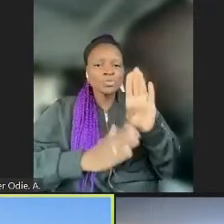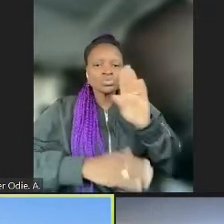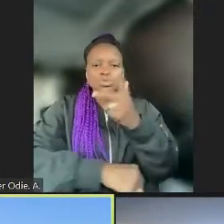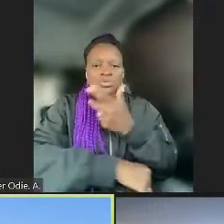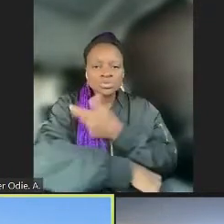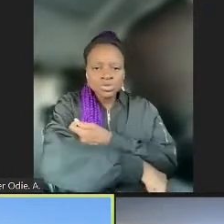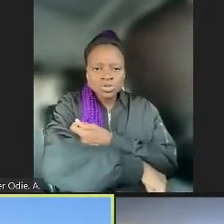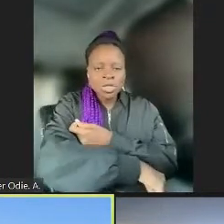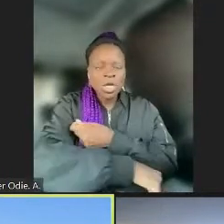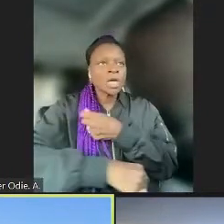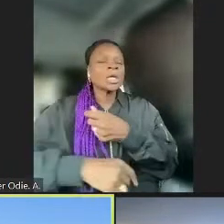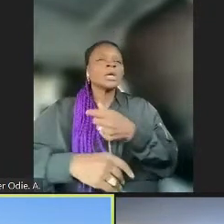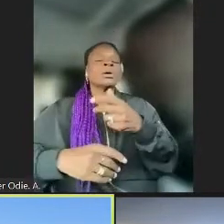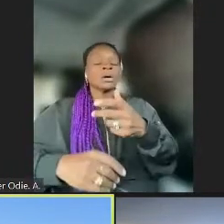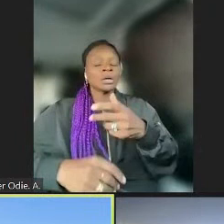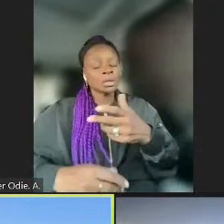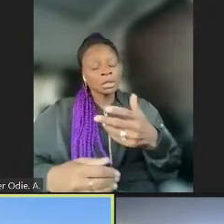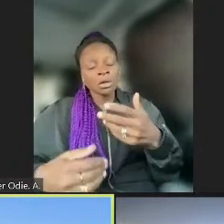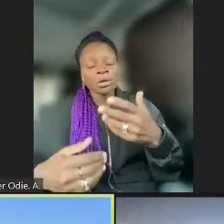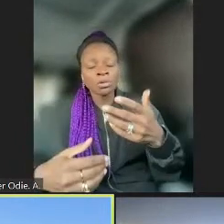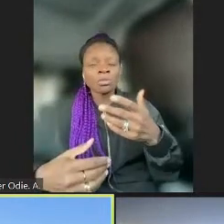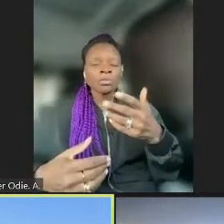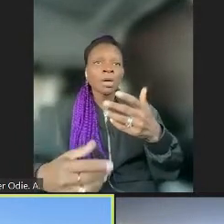increased demand, please be patient.